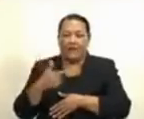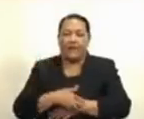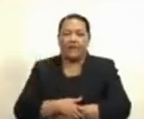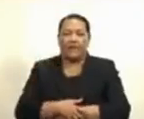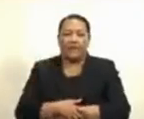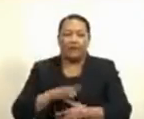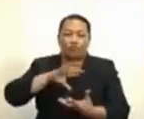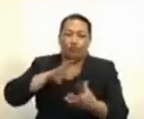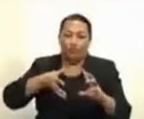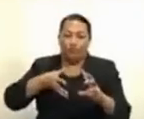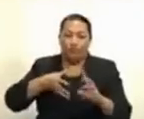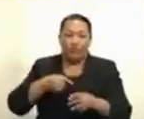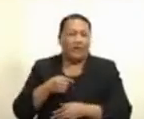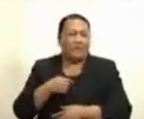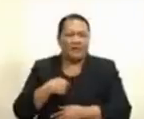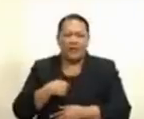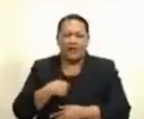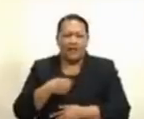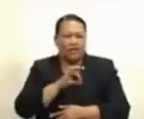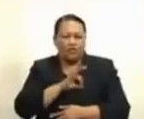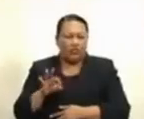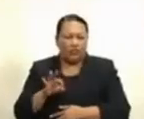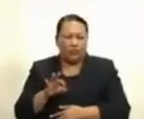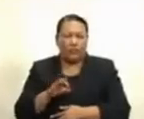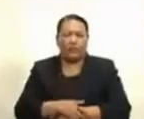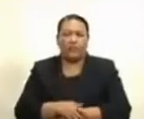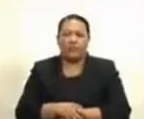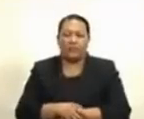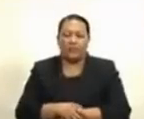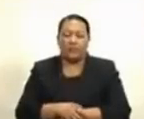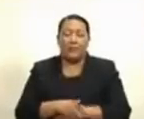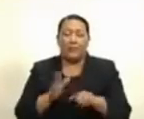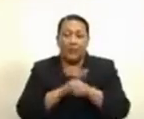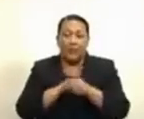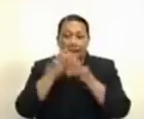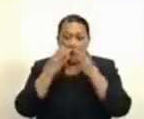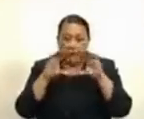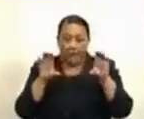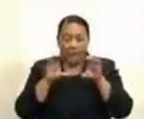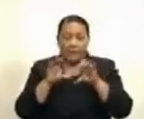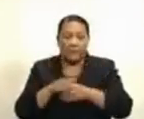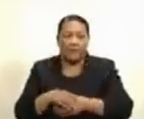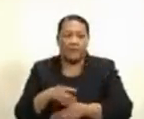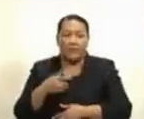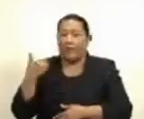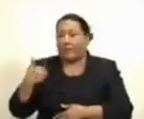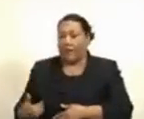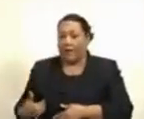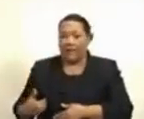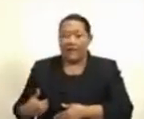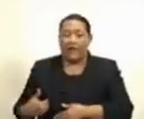I do not claim to be making this confession on behalf of the Bonua